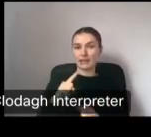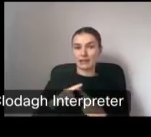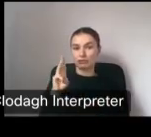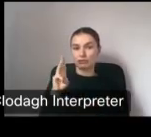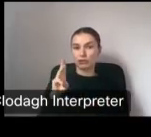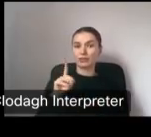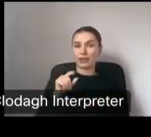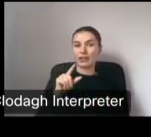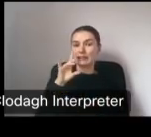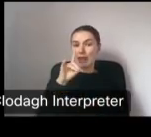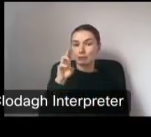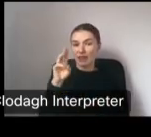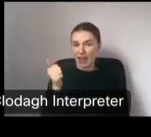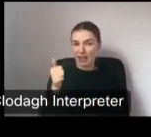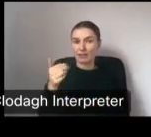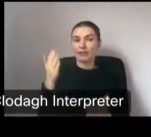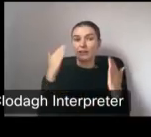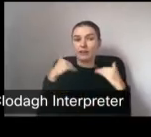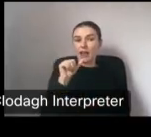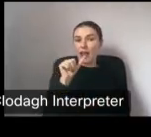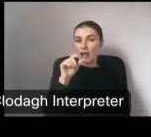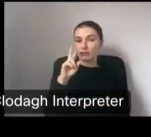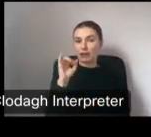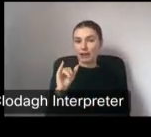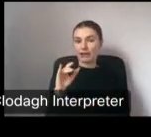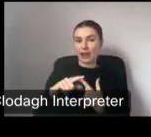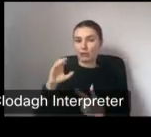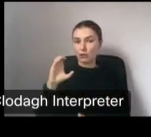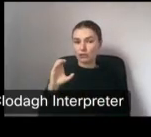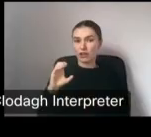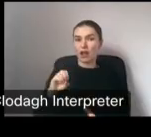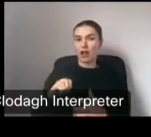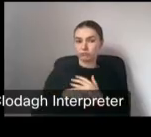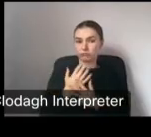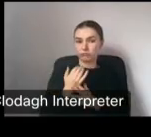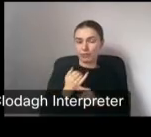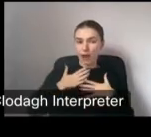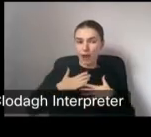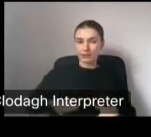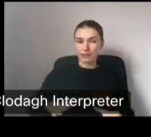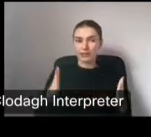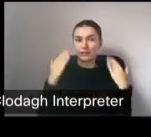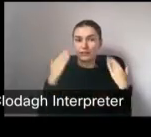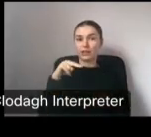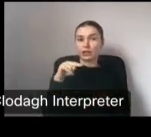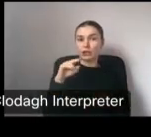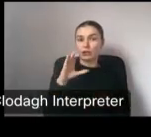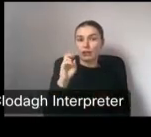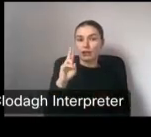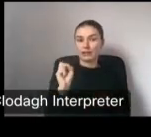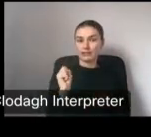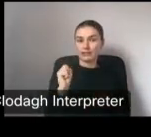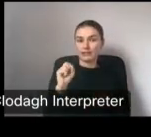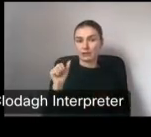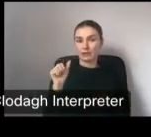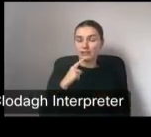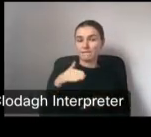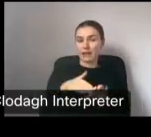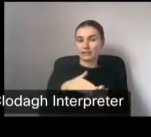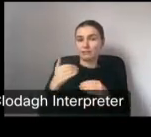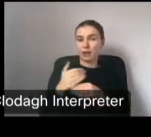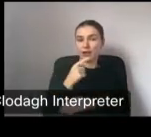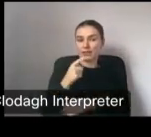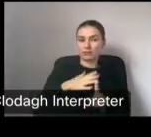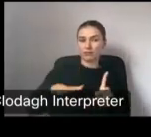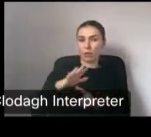HPA axis. Adrenal cortisol production impacts on the body. Nucleus accumbens, that's the pleasure reward summits. That's affected by this whole